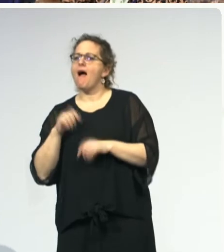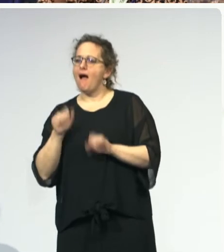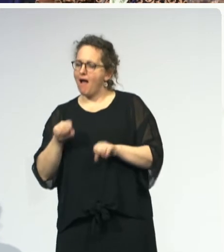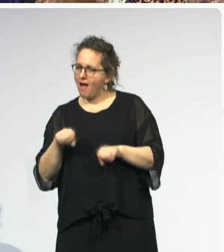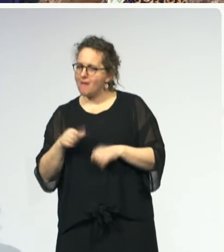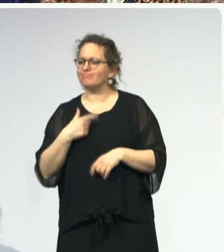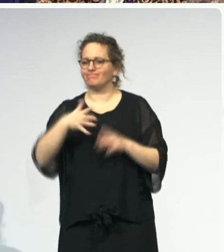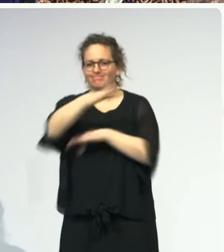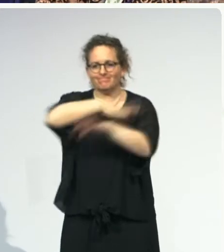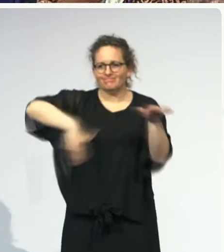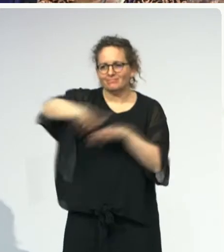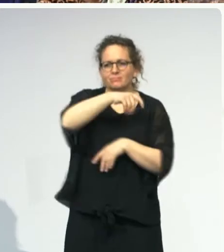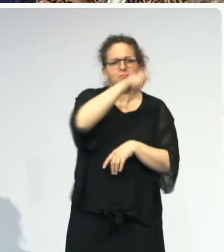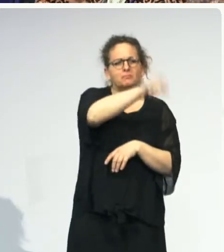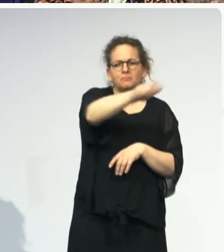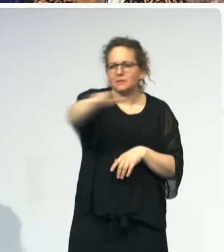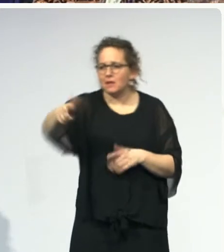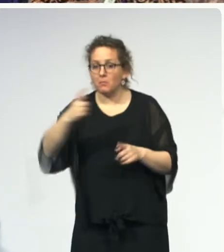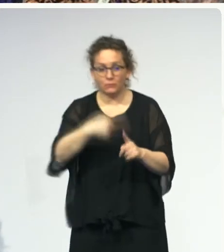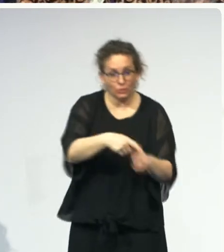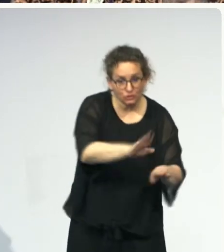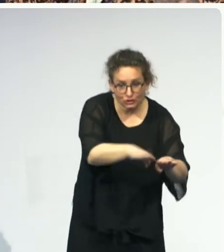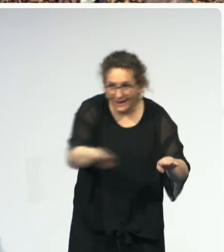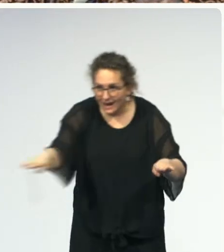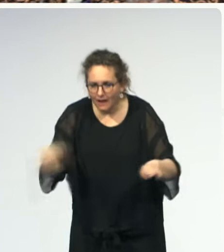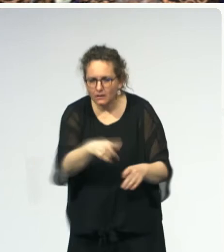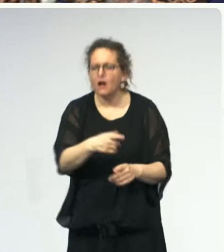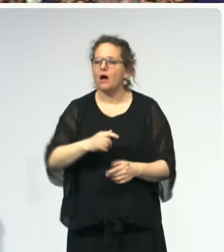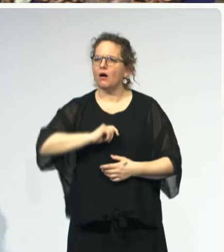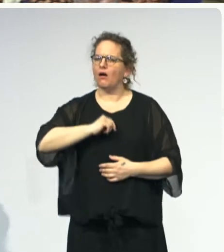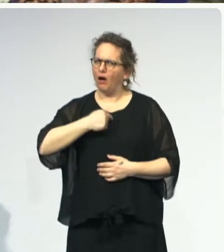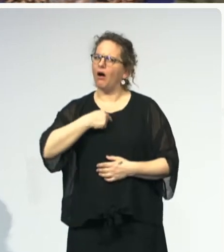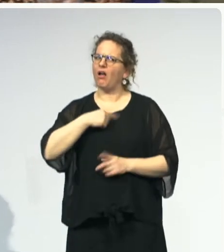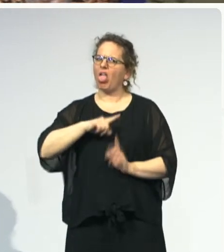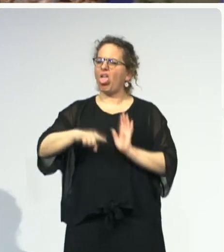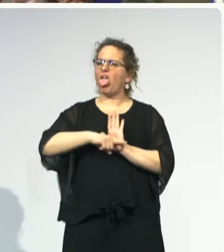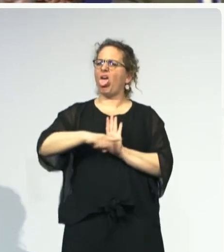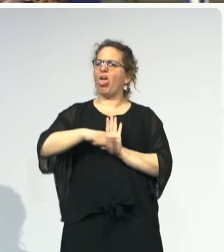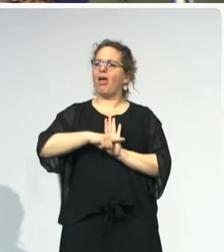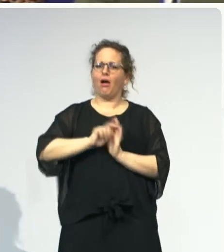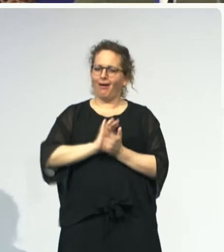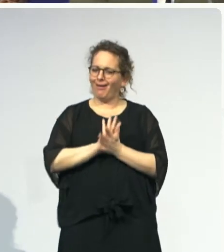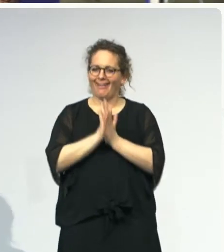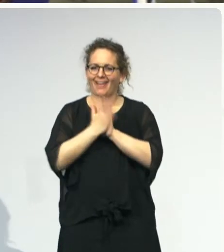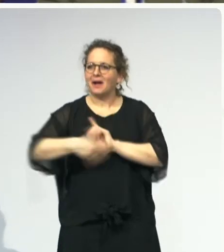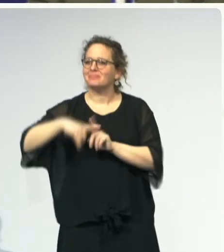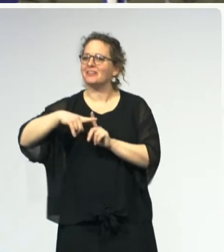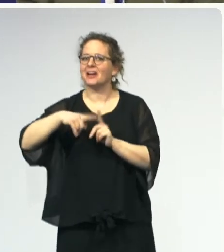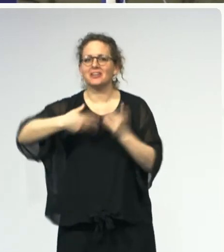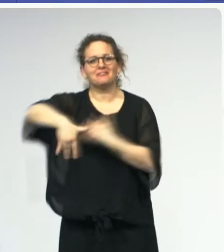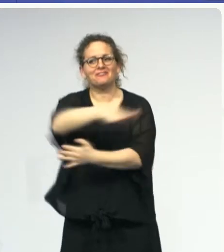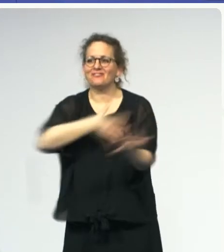So my colleague will finish with funding and transferability. Thank you. So since this